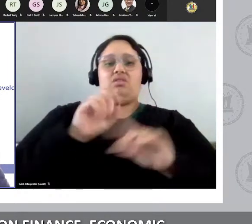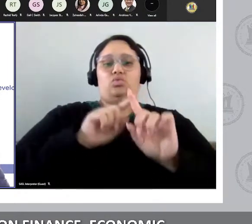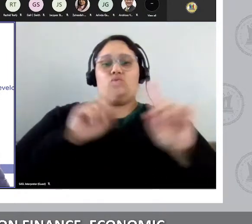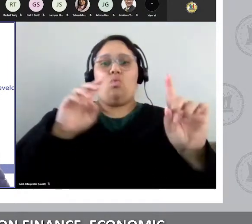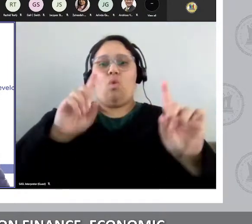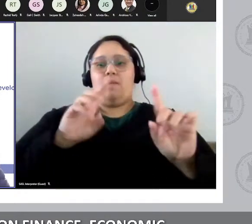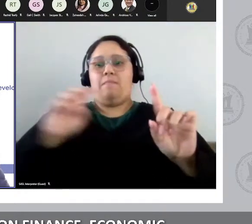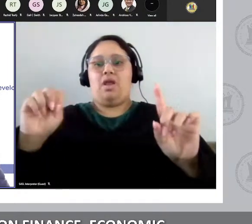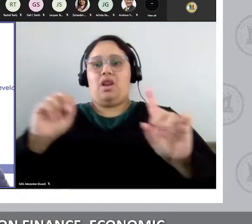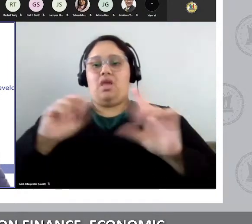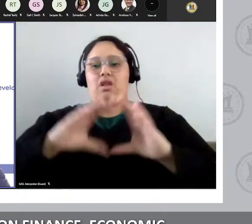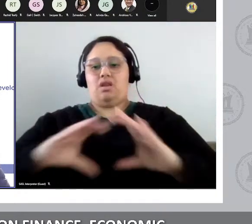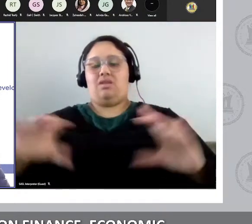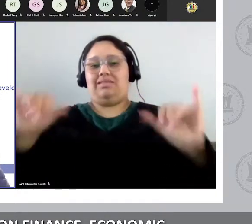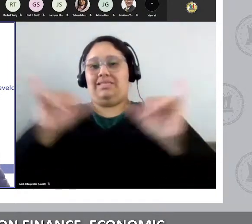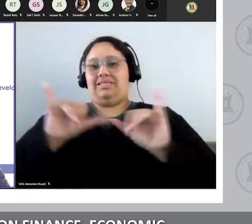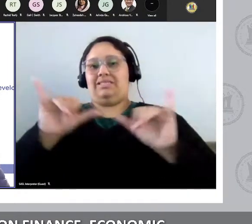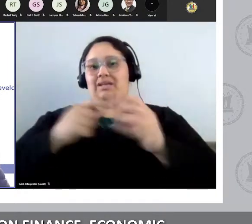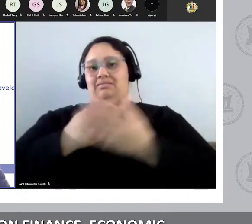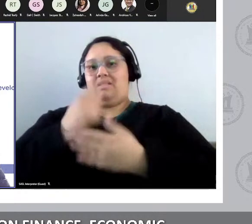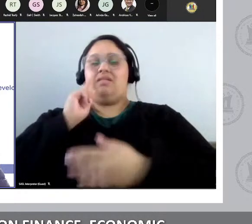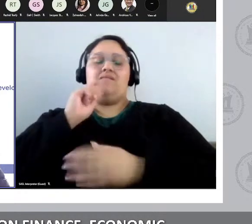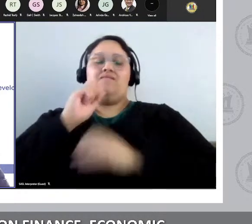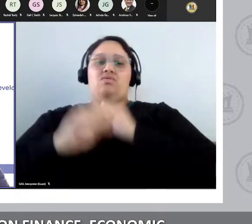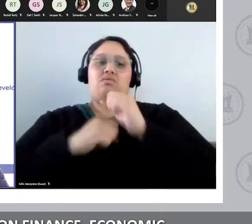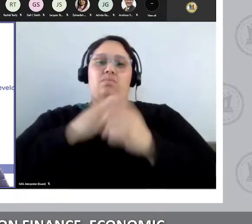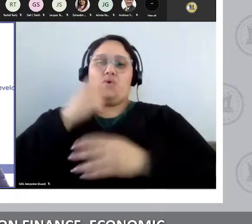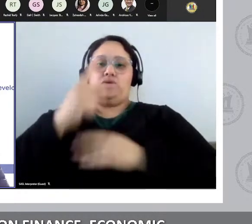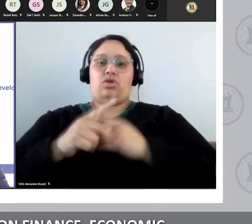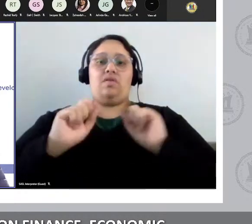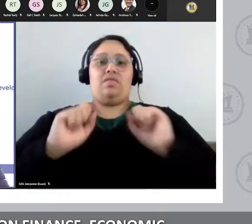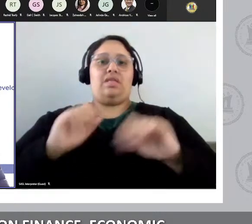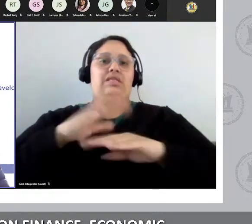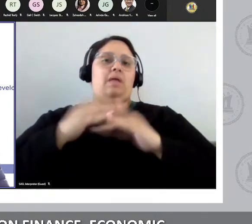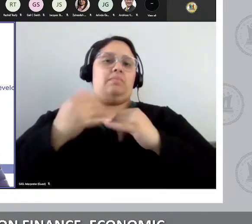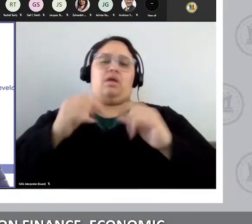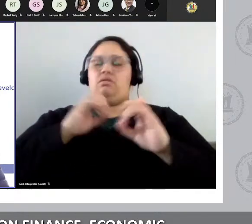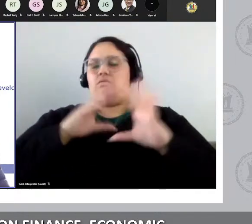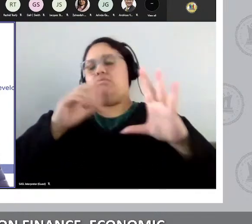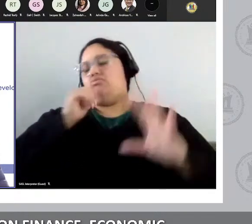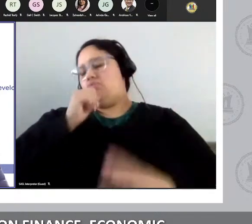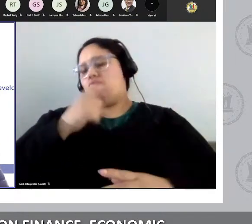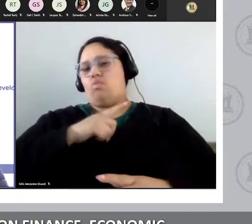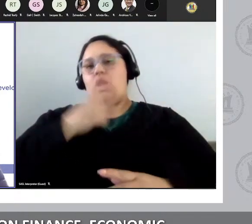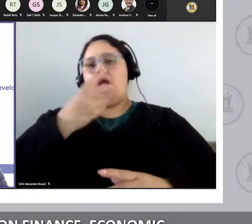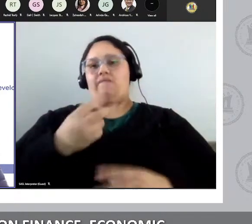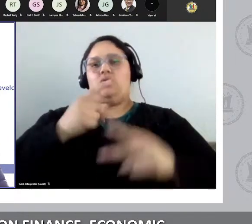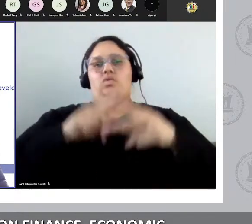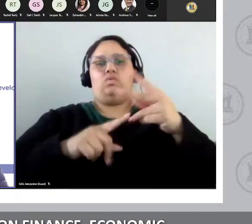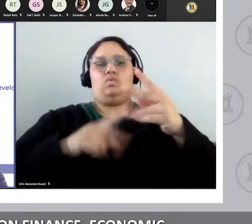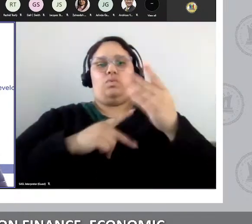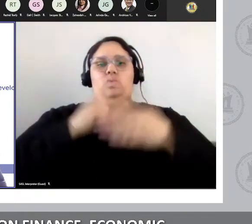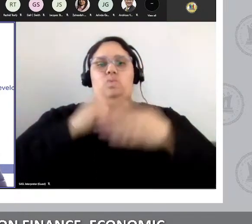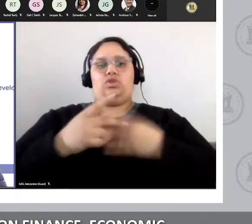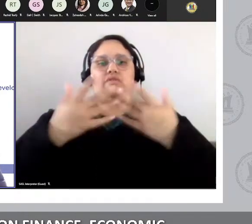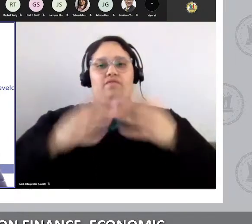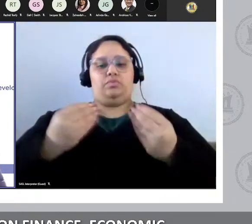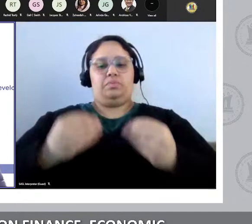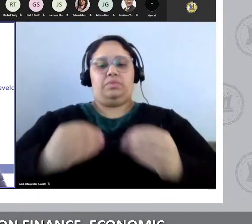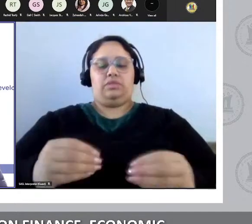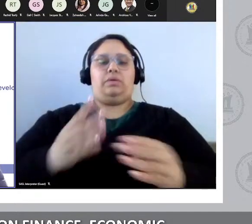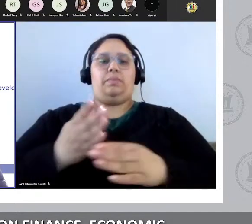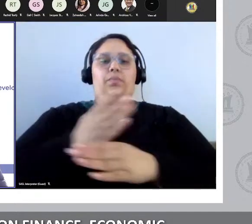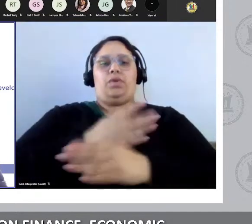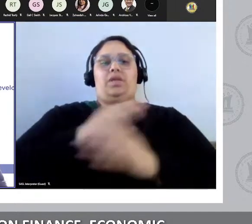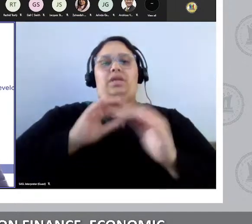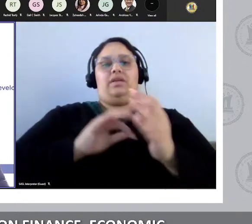year size projects. And those timelines are not very clear. There are two or three projects that are also in pre-feasibility study